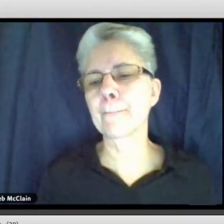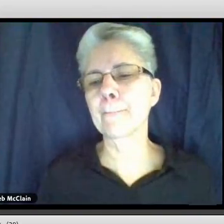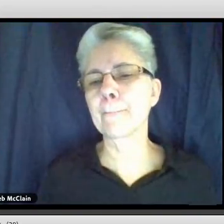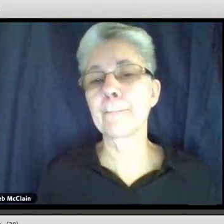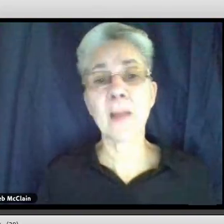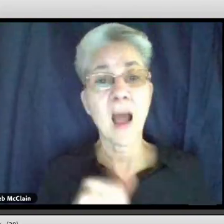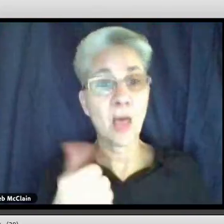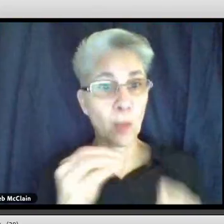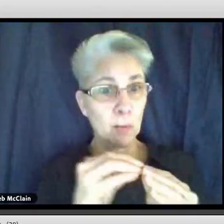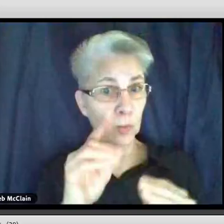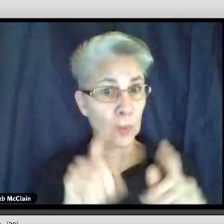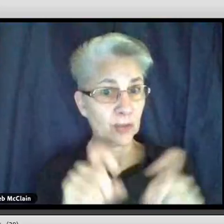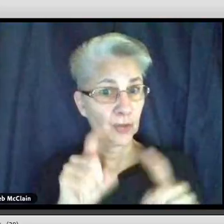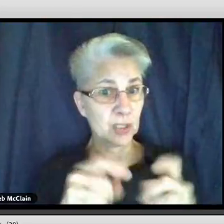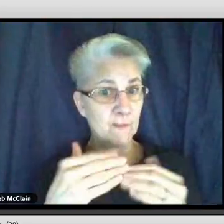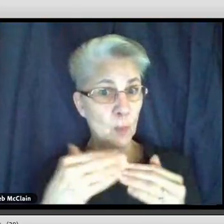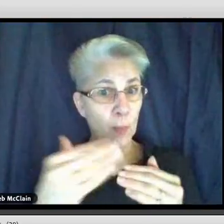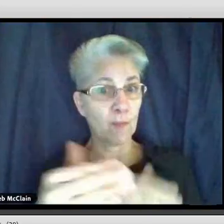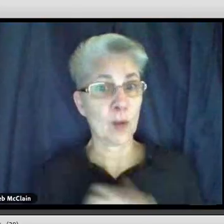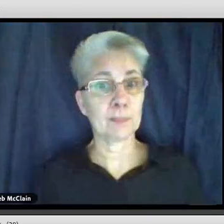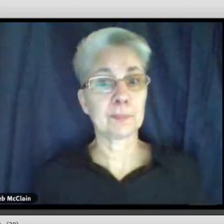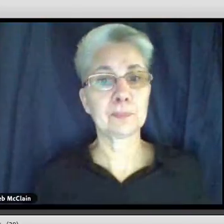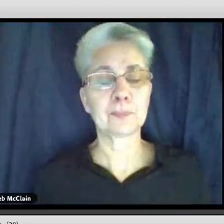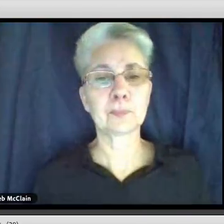Any further questions before we move on?